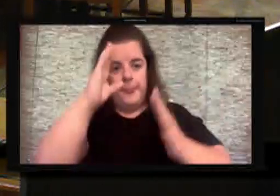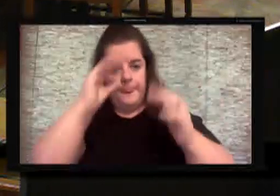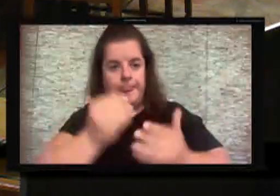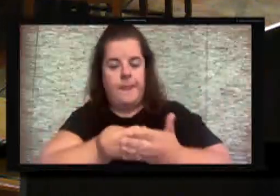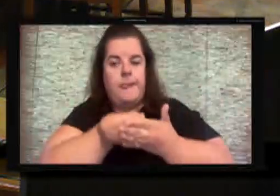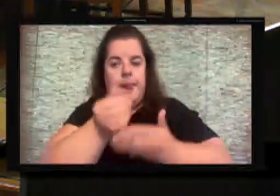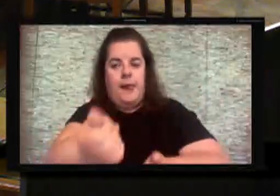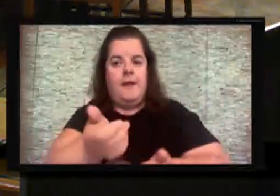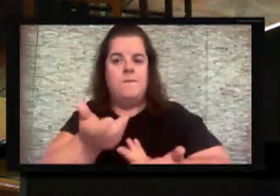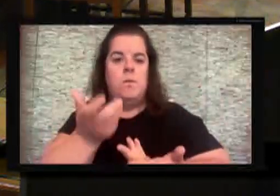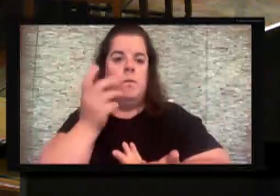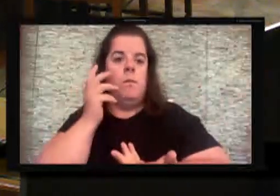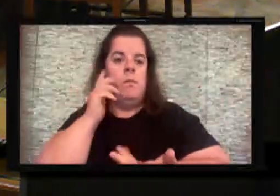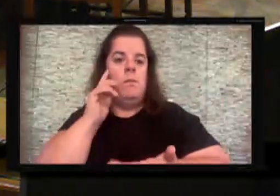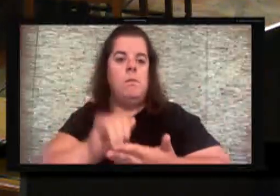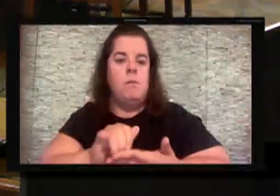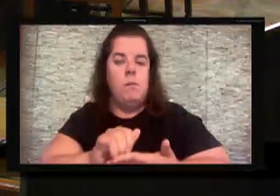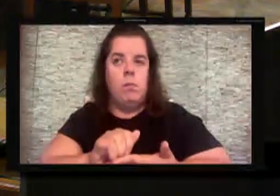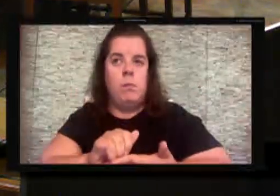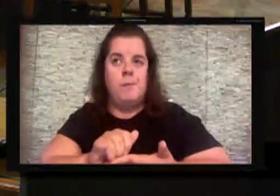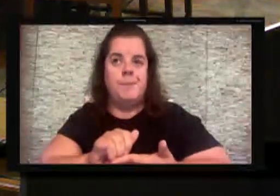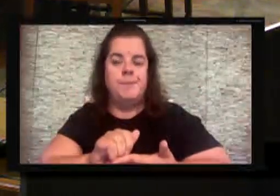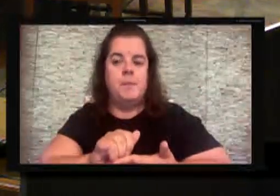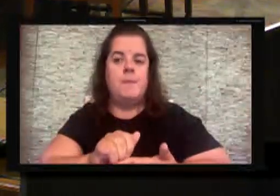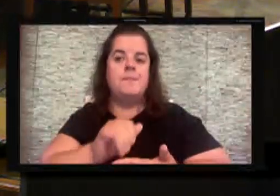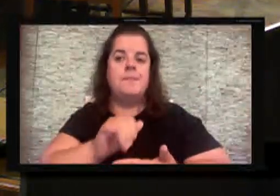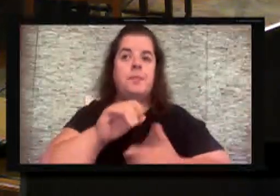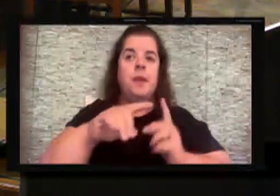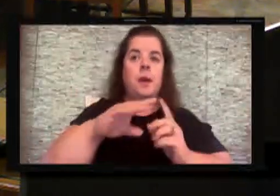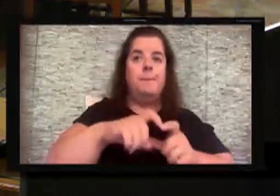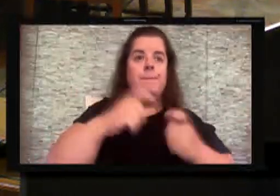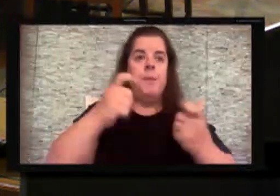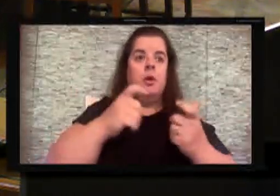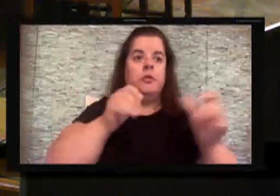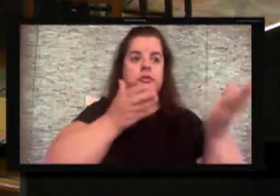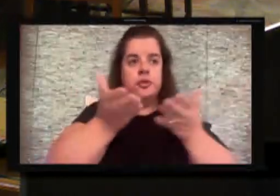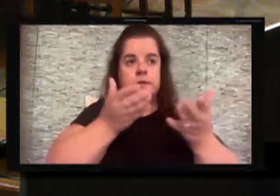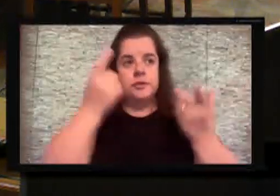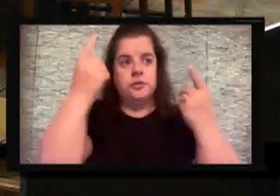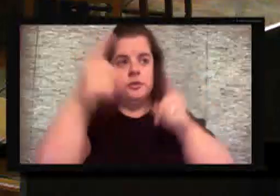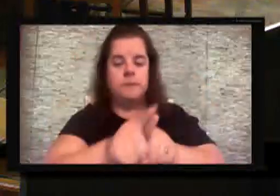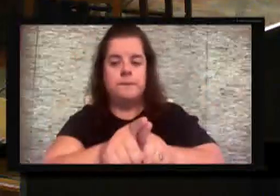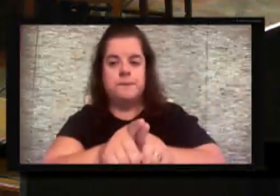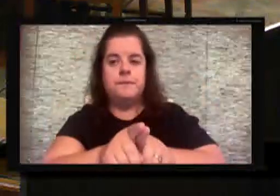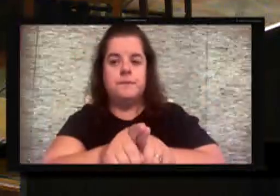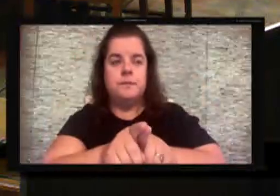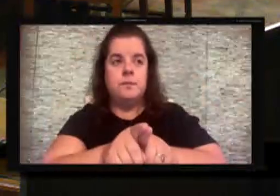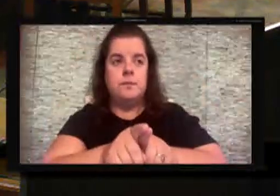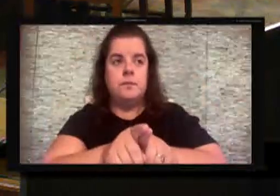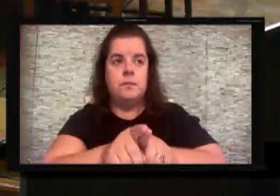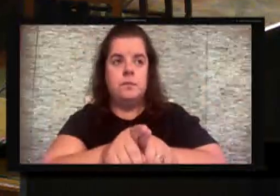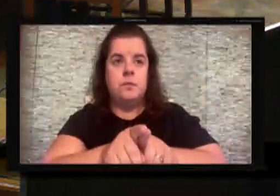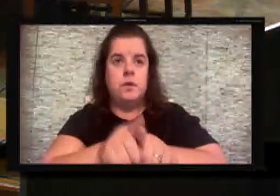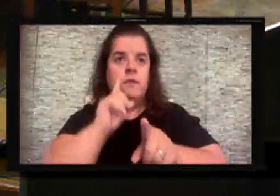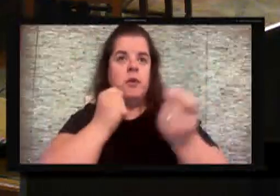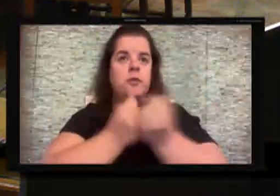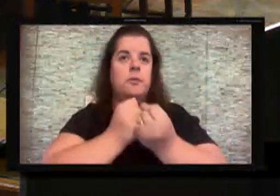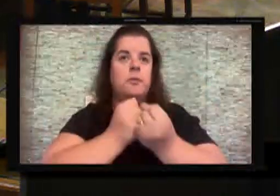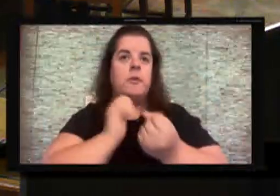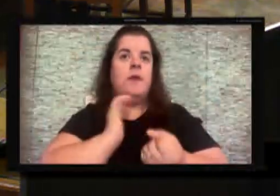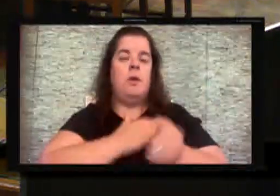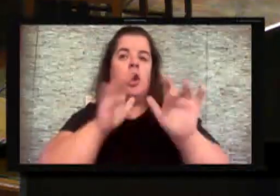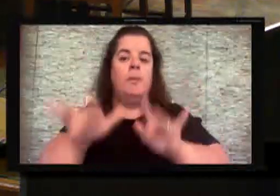security suite, E-plus bulk services agreement, which is a support for our computer network,